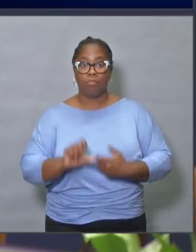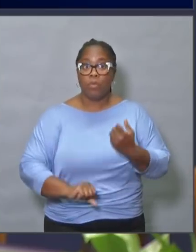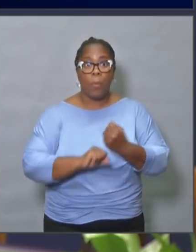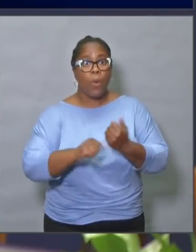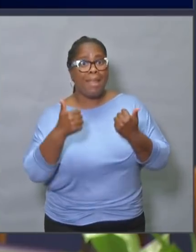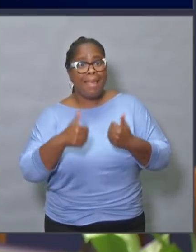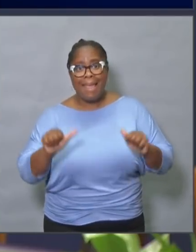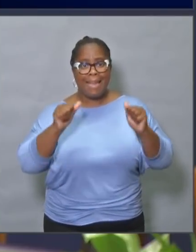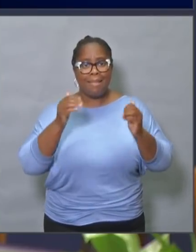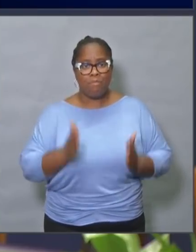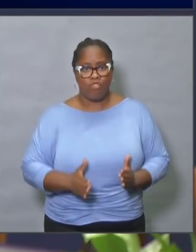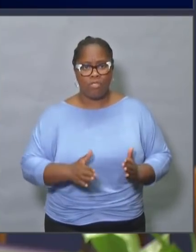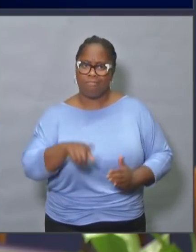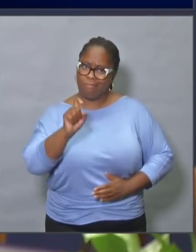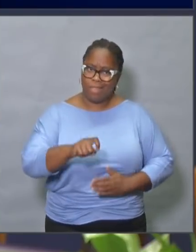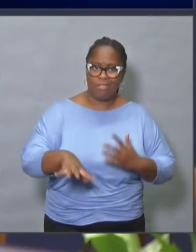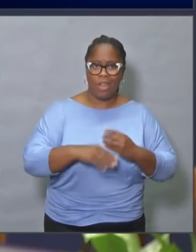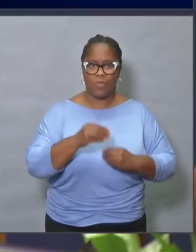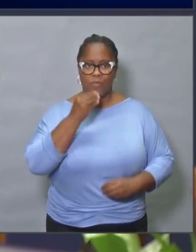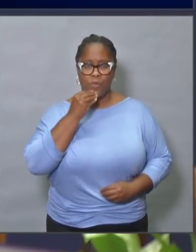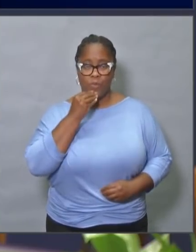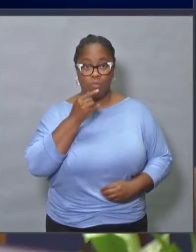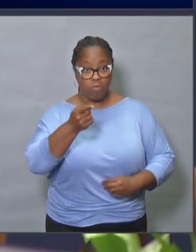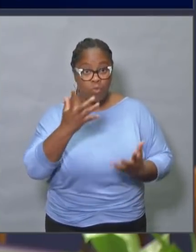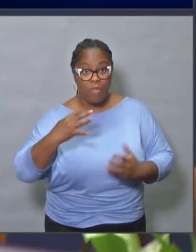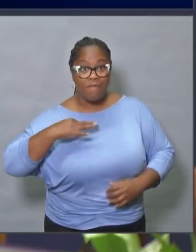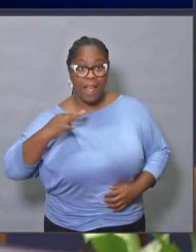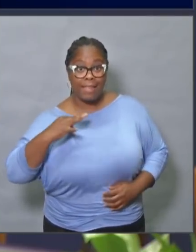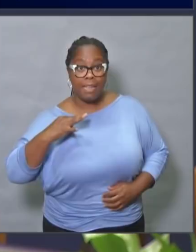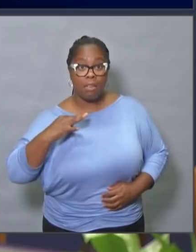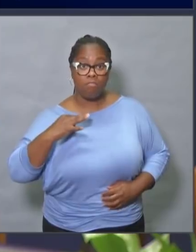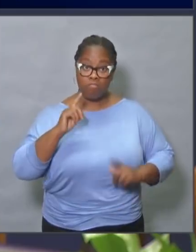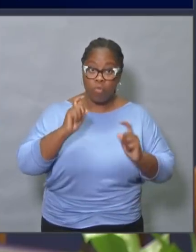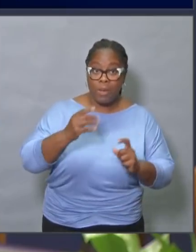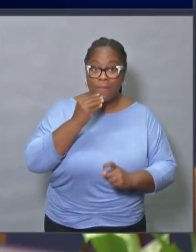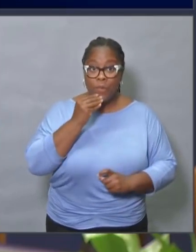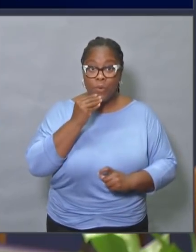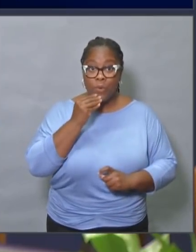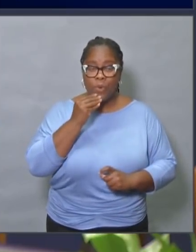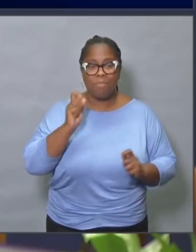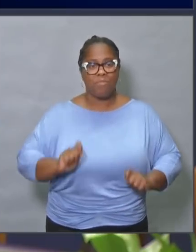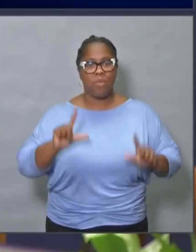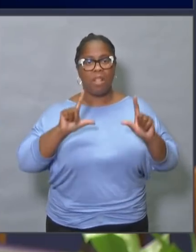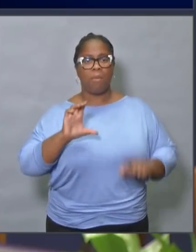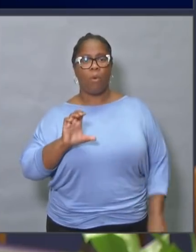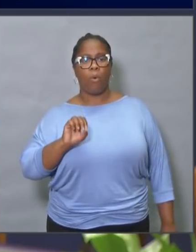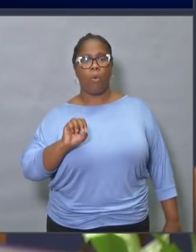food. If you are interested in volunteering and donating food, please visit